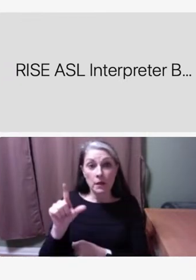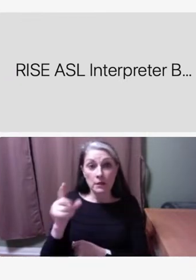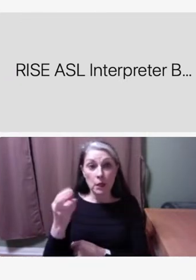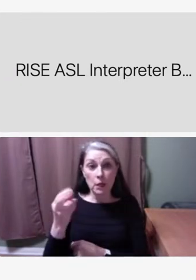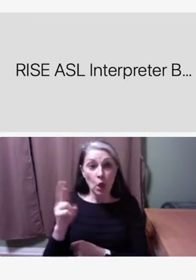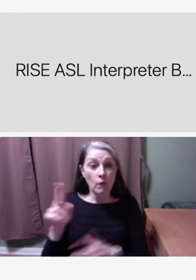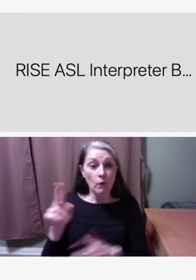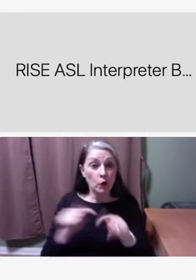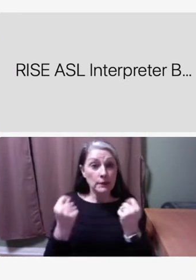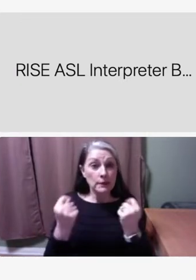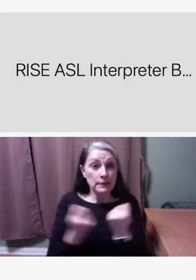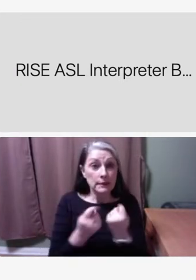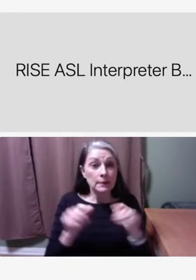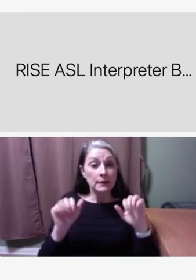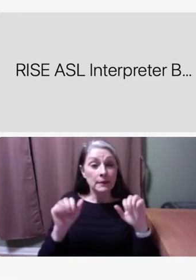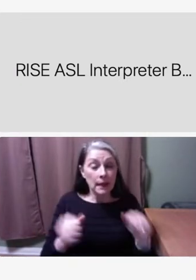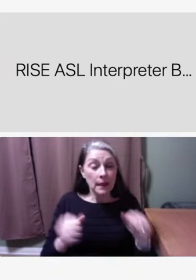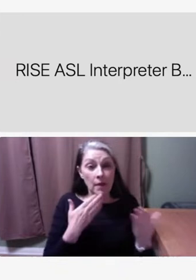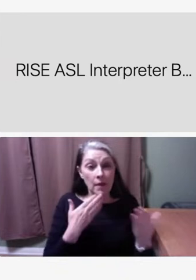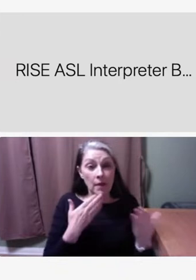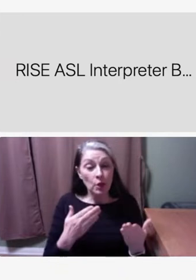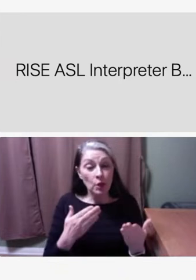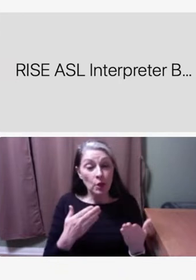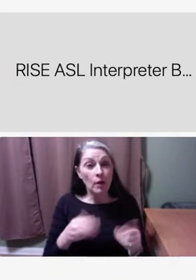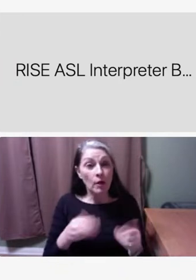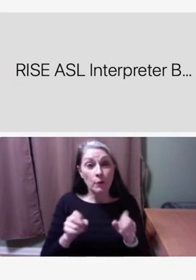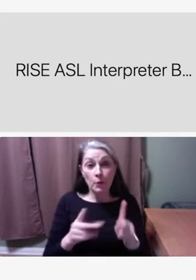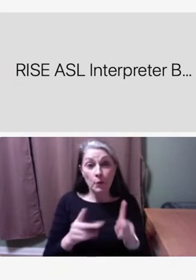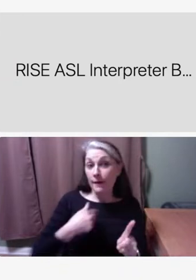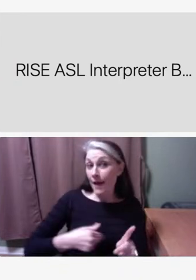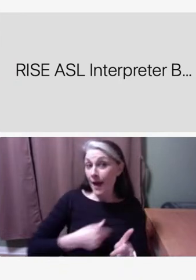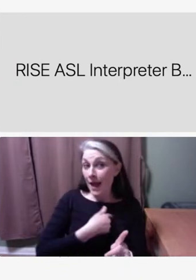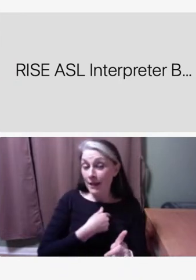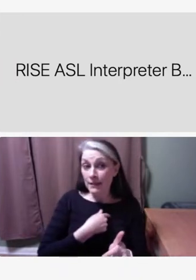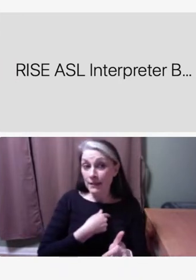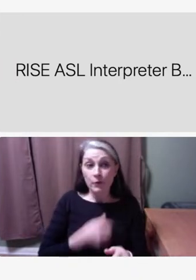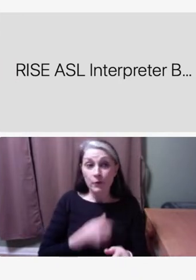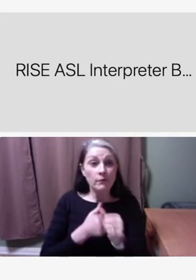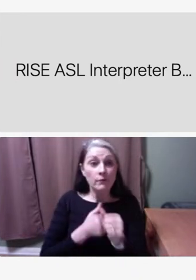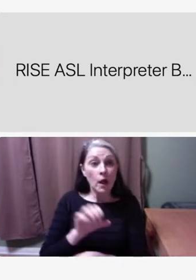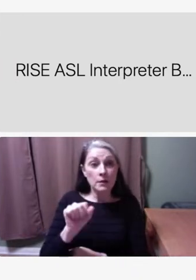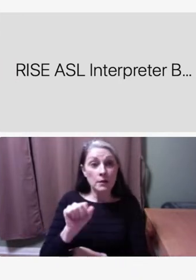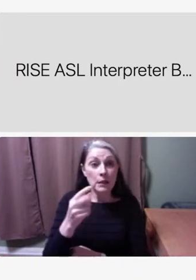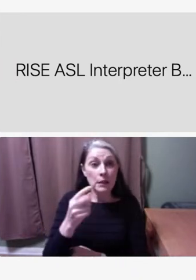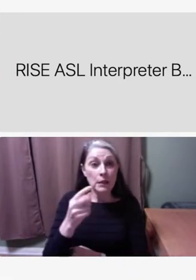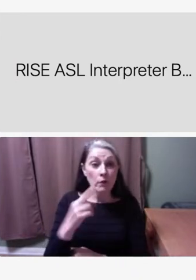Thank you all for allowing us to spotlight Silver at this time. And if you have any questions, please feel free to ask.